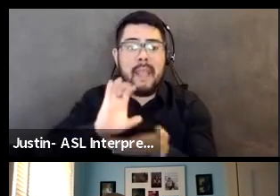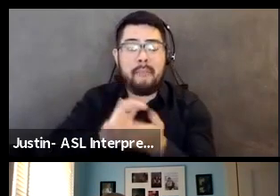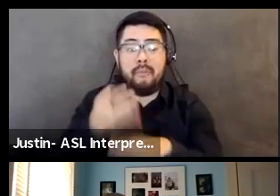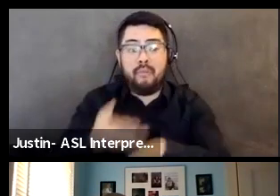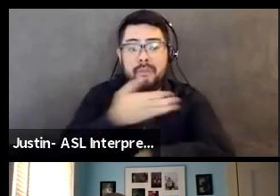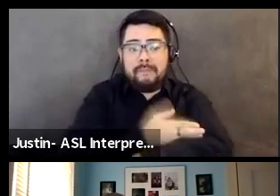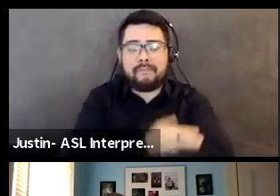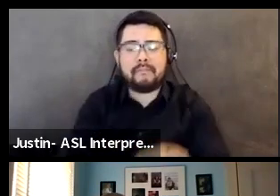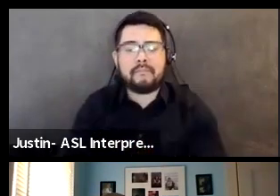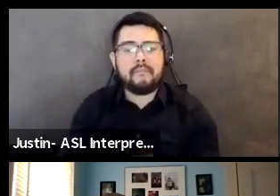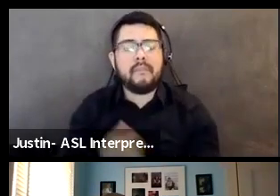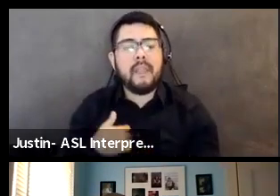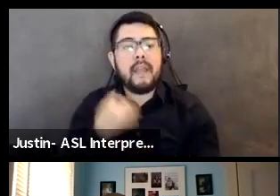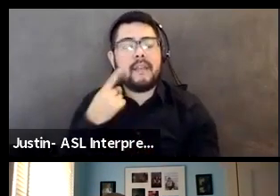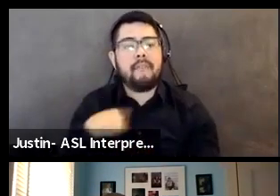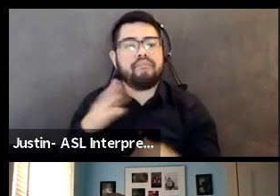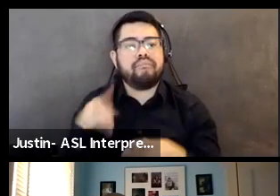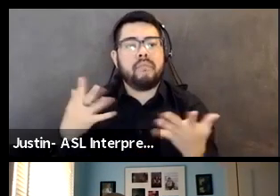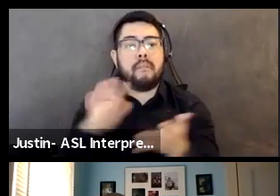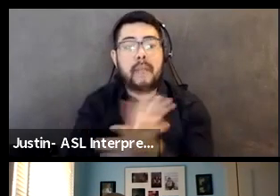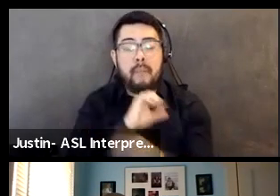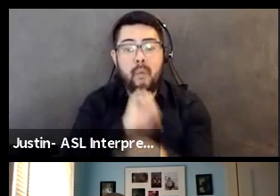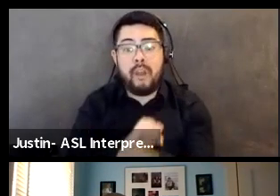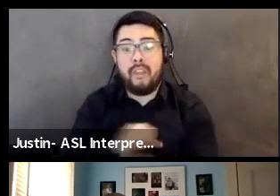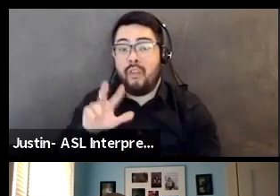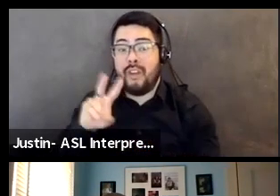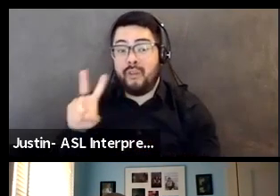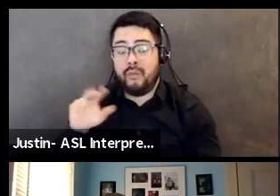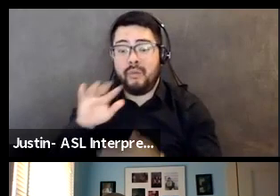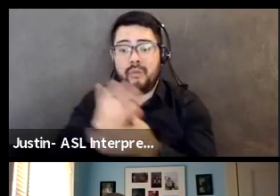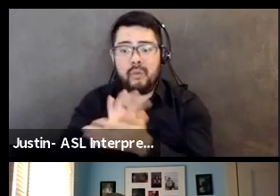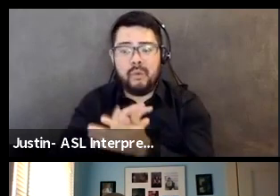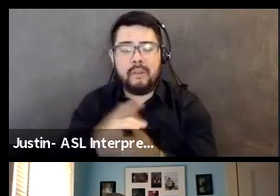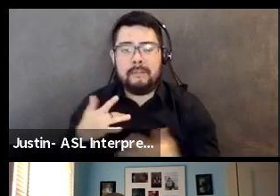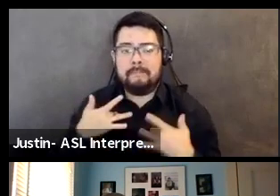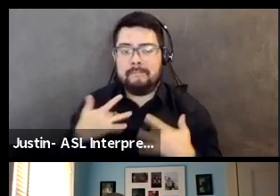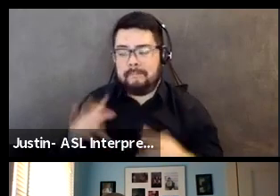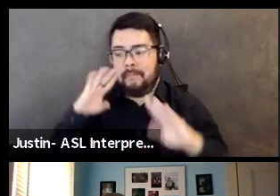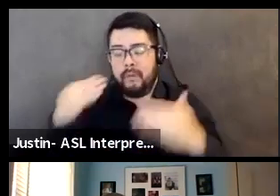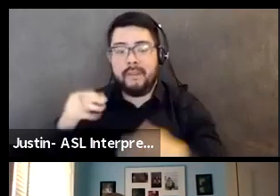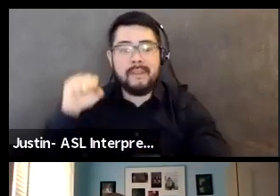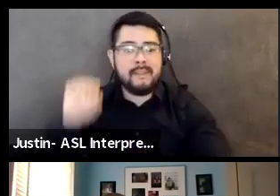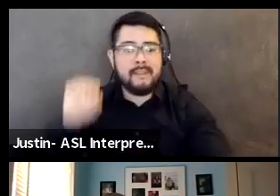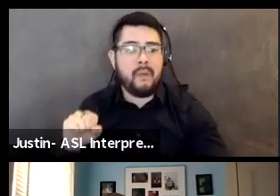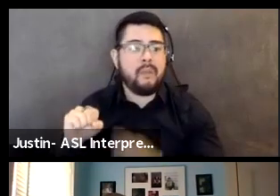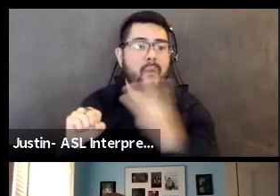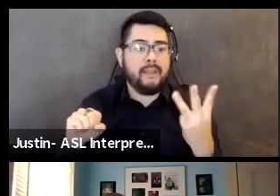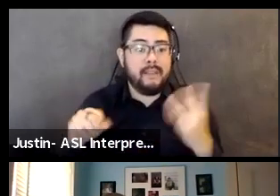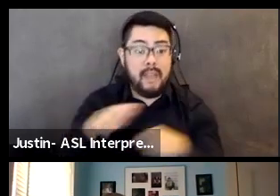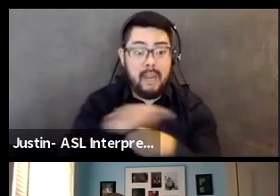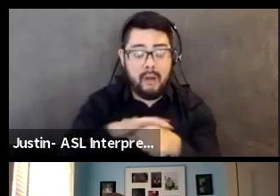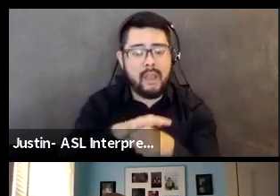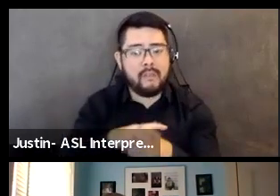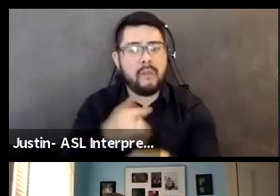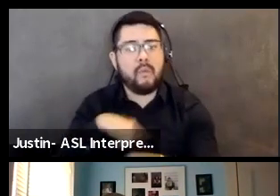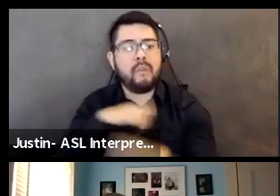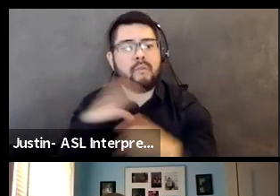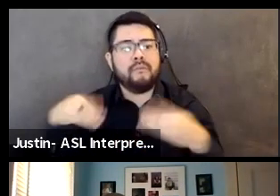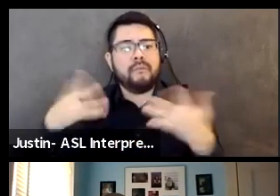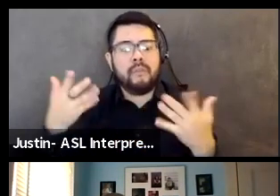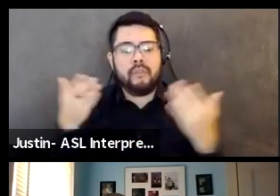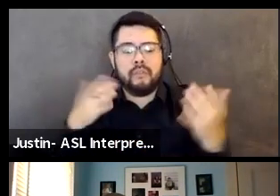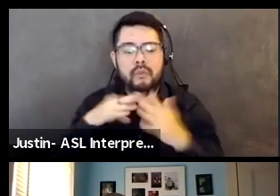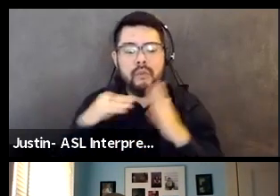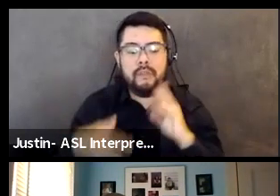as shown in the handout i've provided these 32 campuses are largely concentrated on the south and west sides of the city serving students that come from those